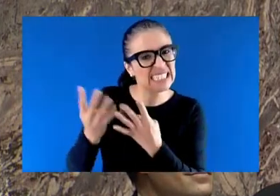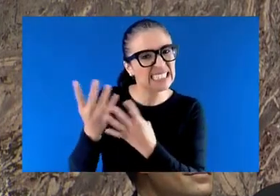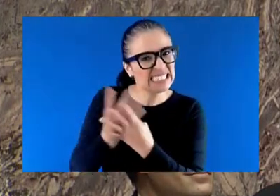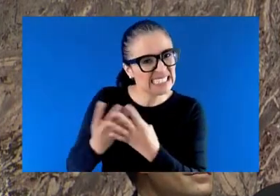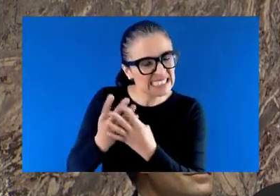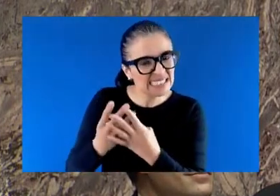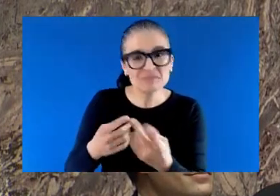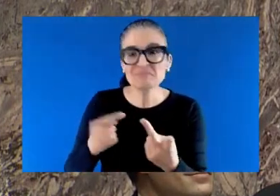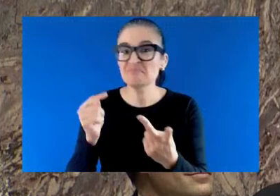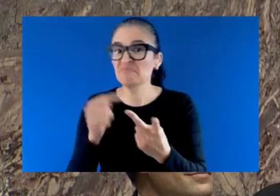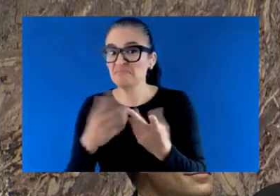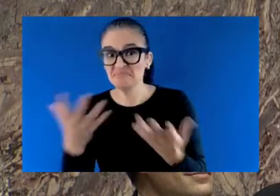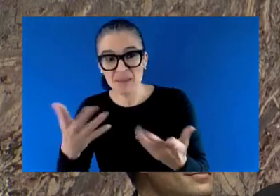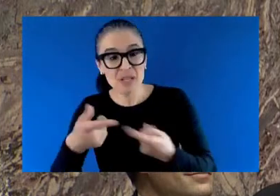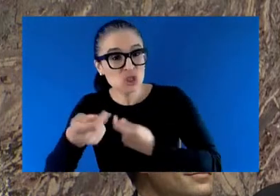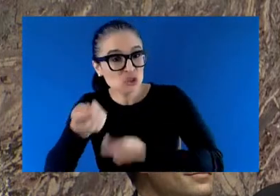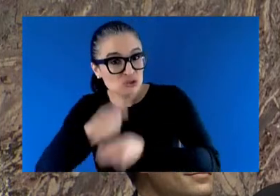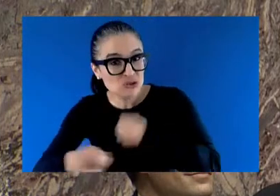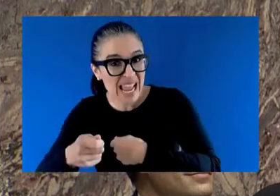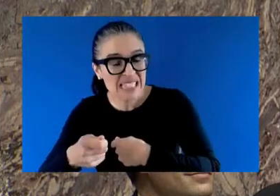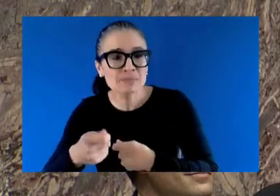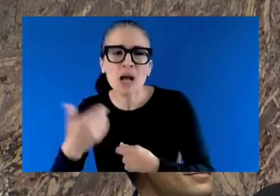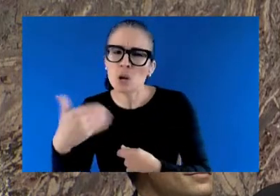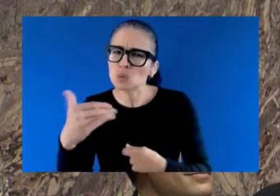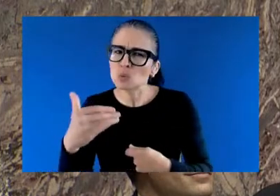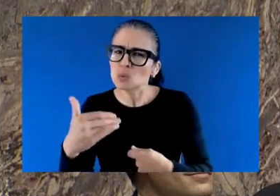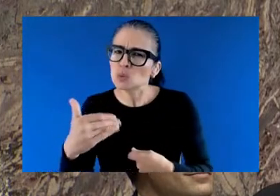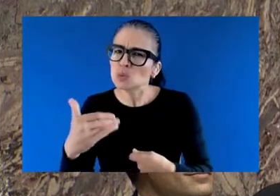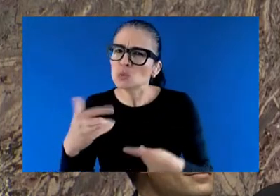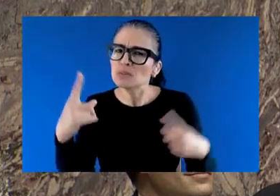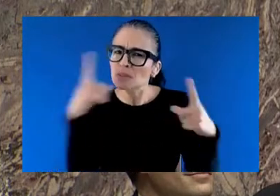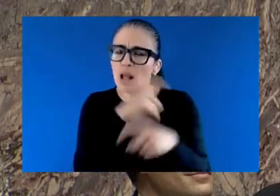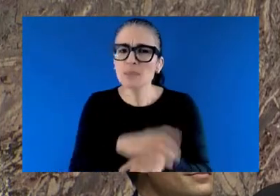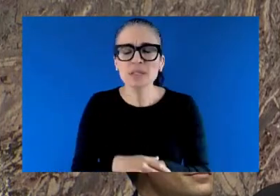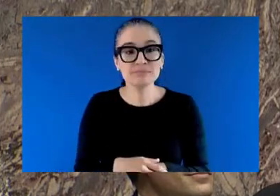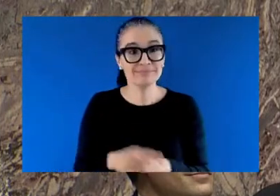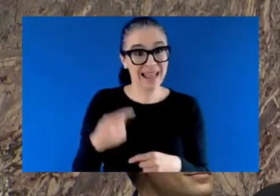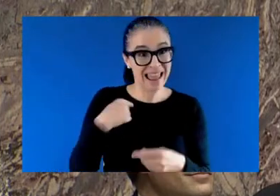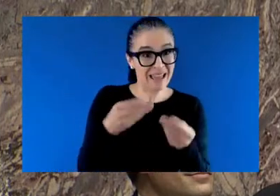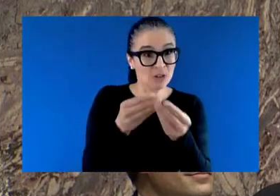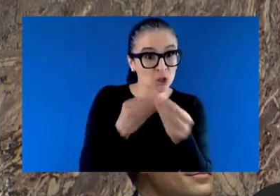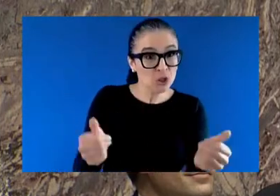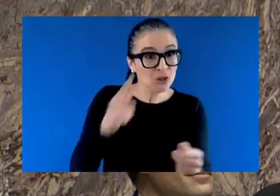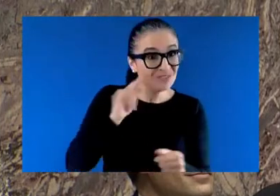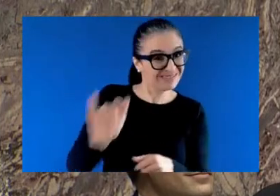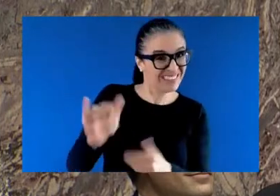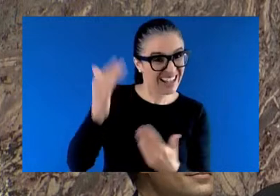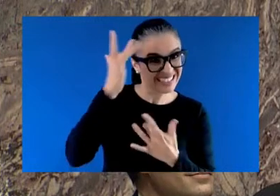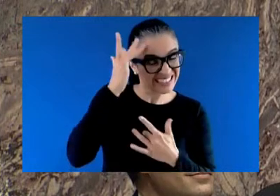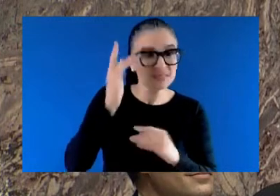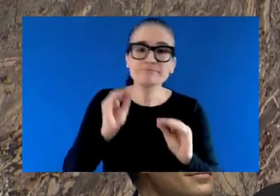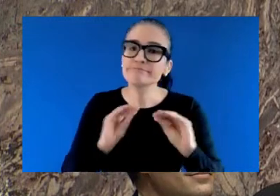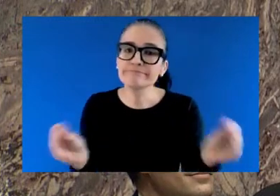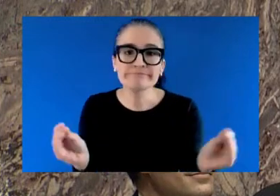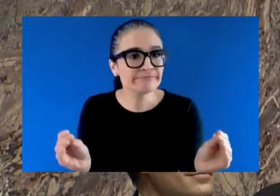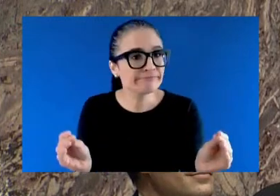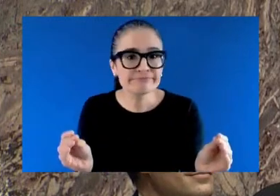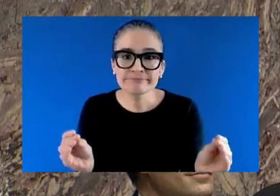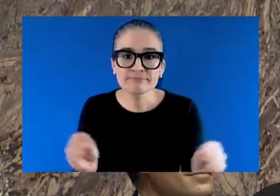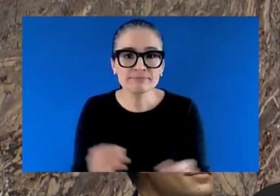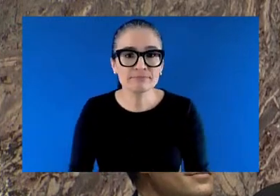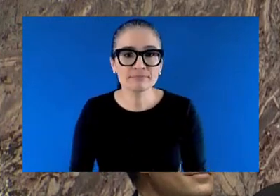And kidney disease is much more prevalent than you may think. 1 in 10 British Columbians are living with kidney disease, and